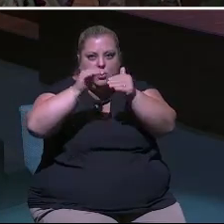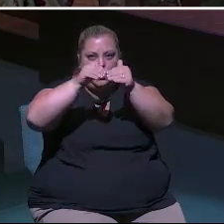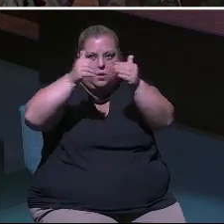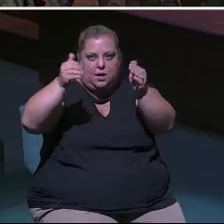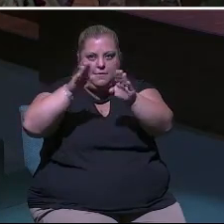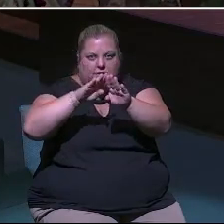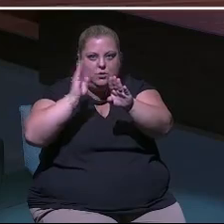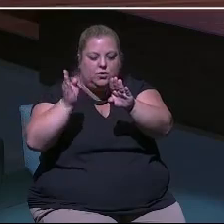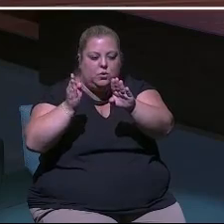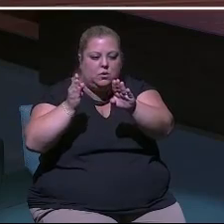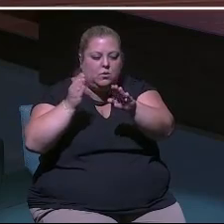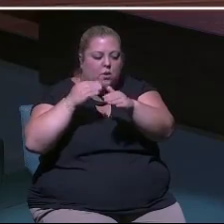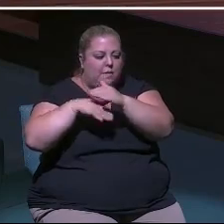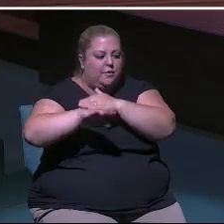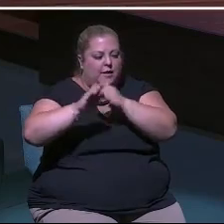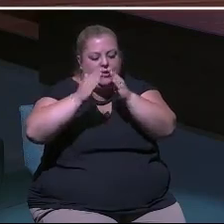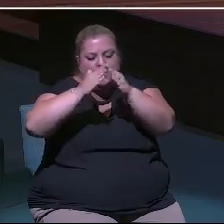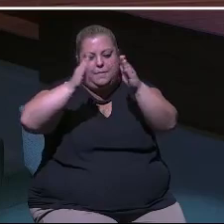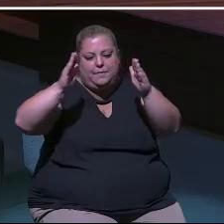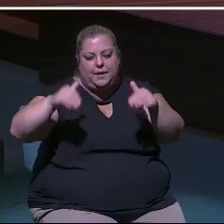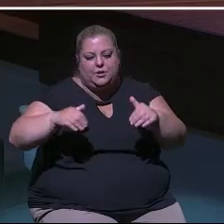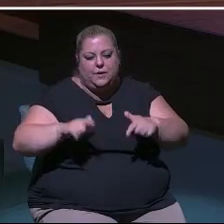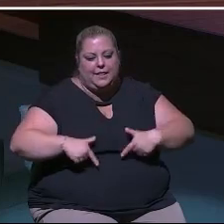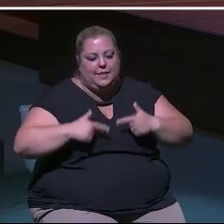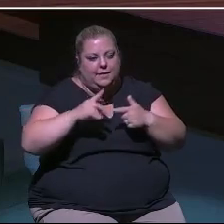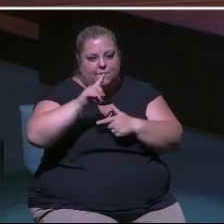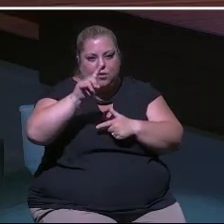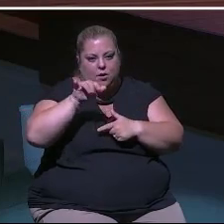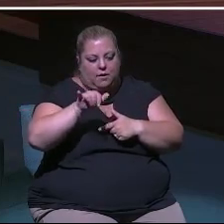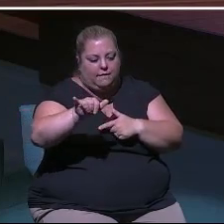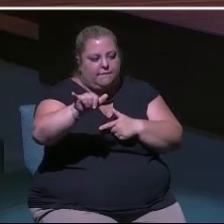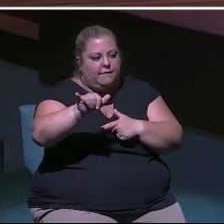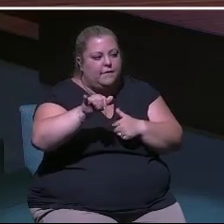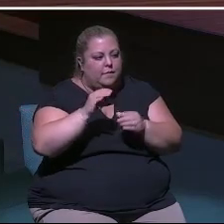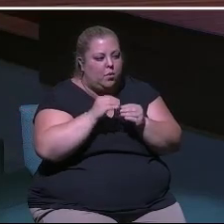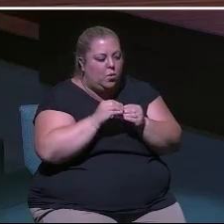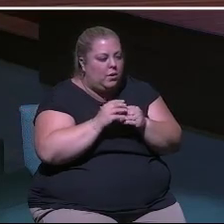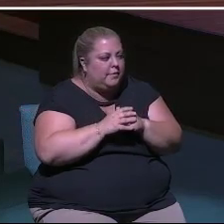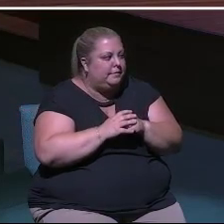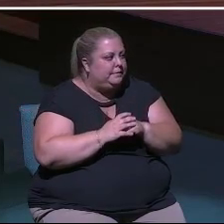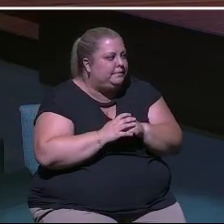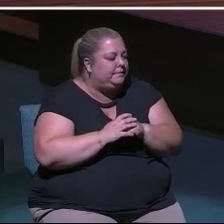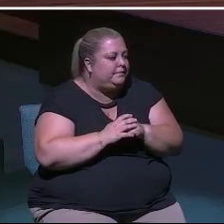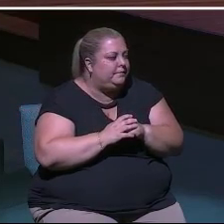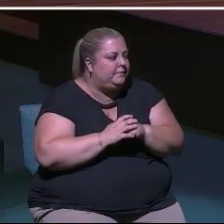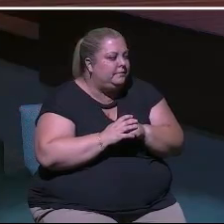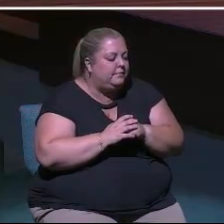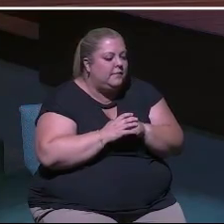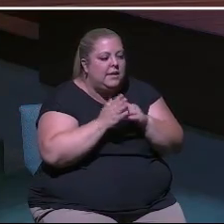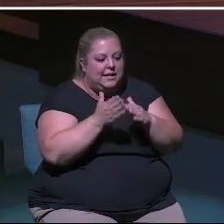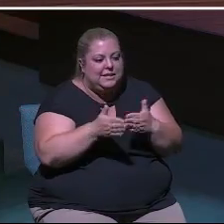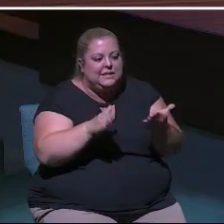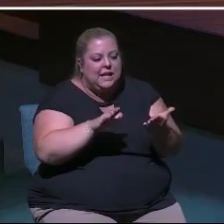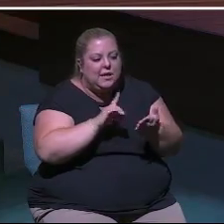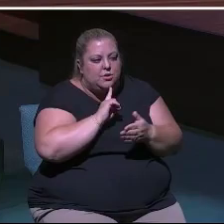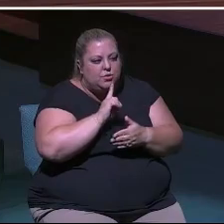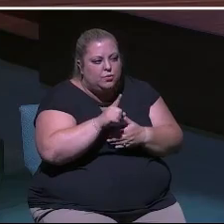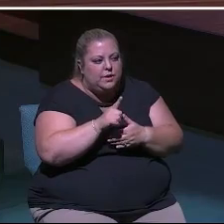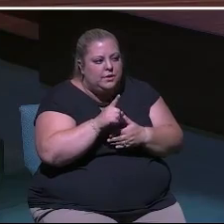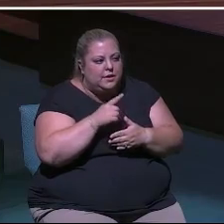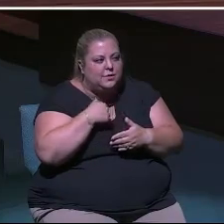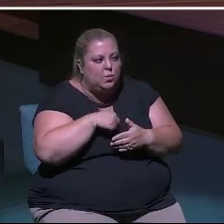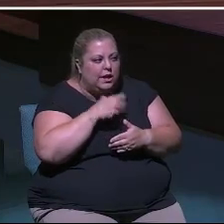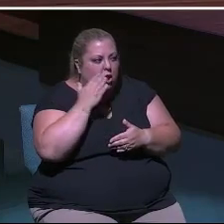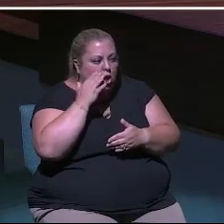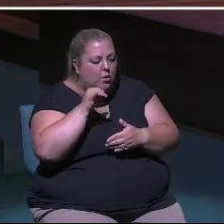I move right into a mansion and live forevermore. Whew, isn't that good? Death is real. As we know it, death is